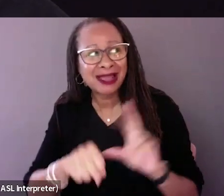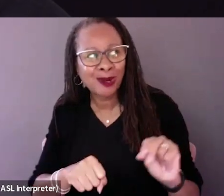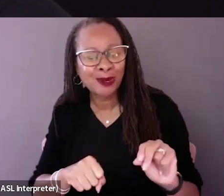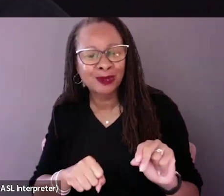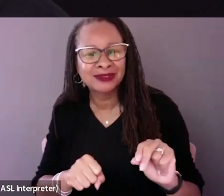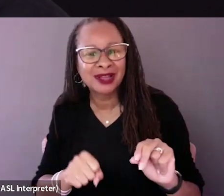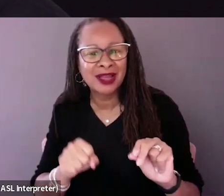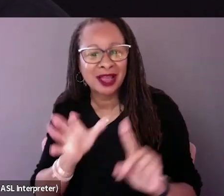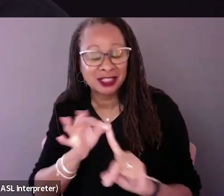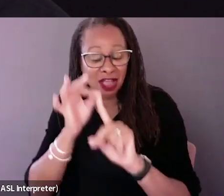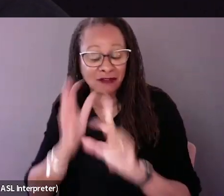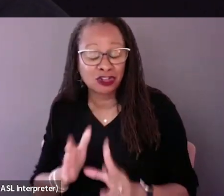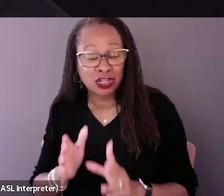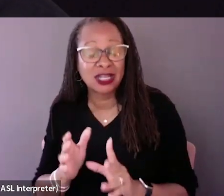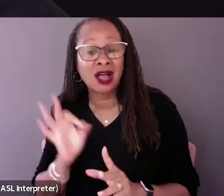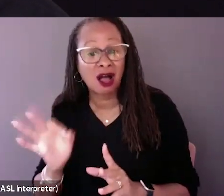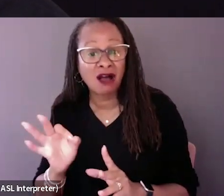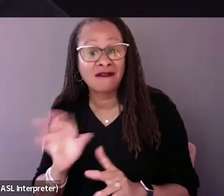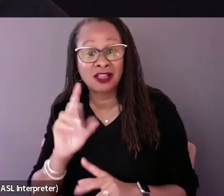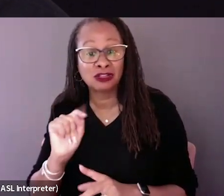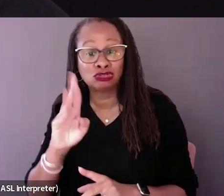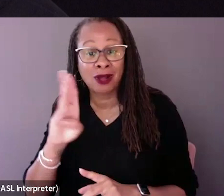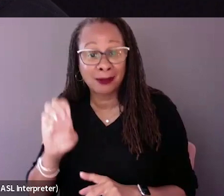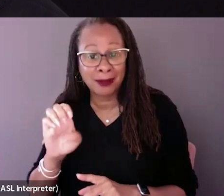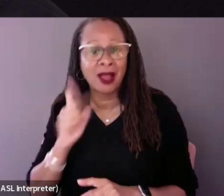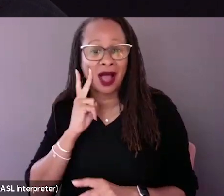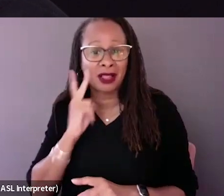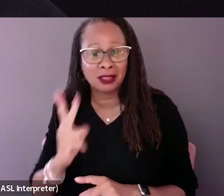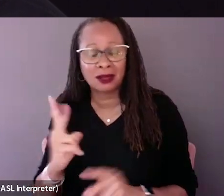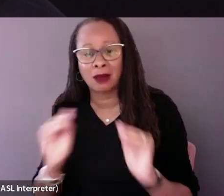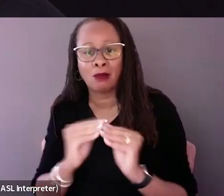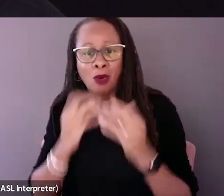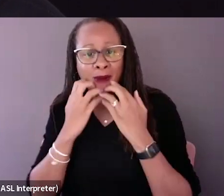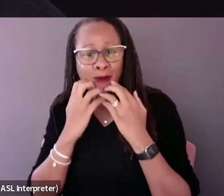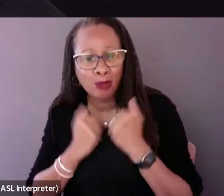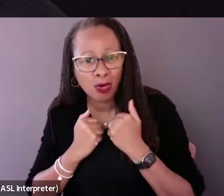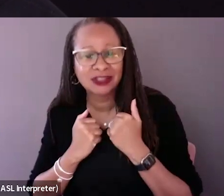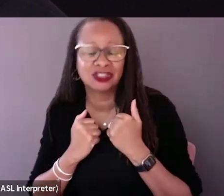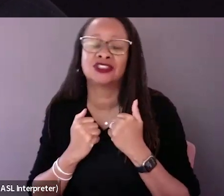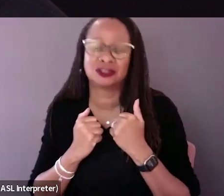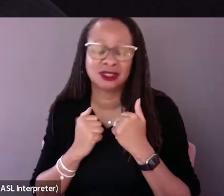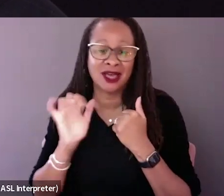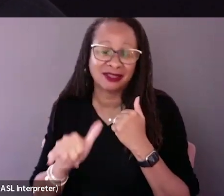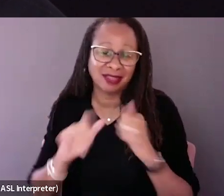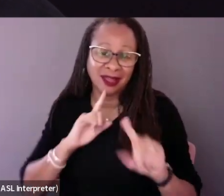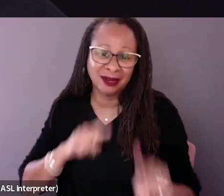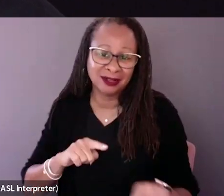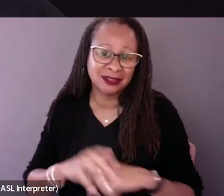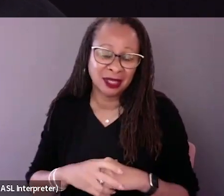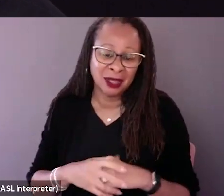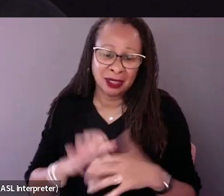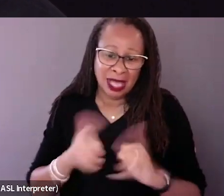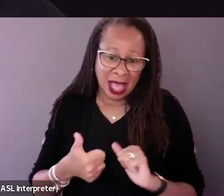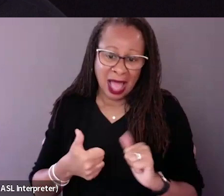The sovereignty of the tribe, I look at more how precious it is and how easily